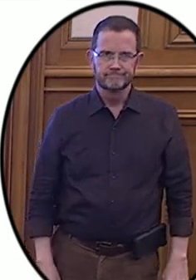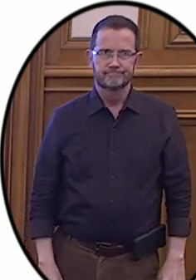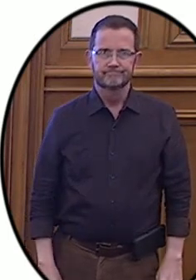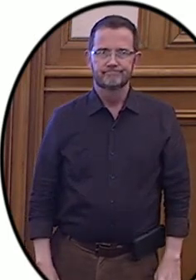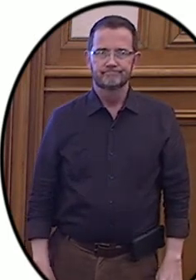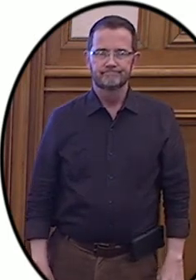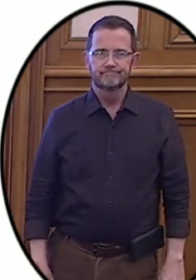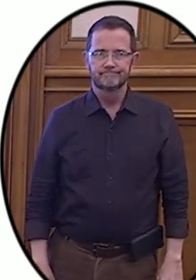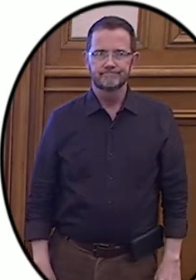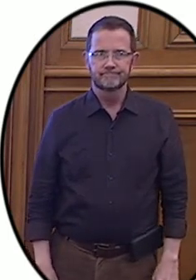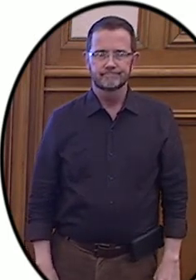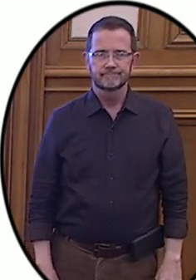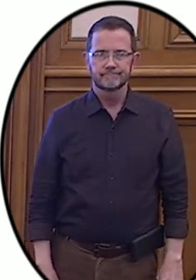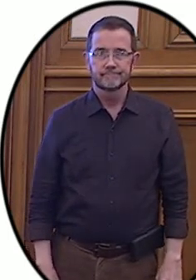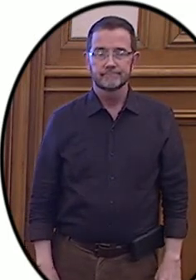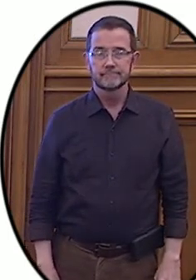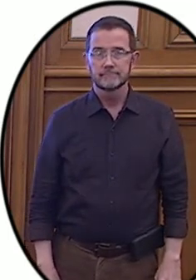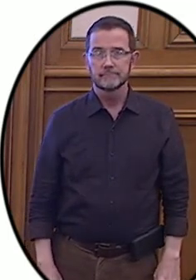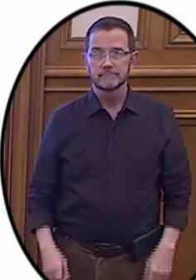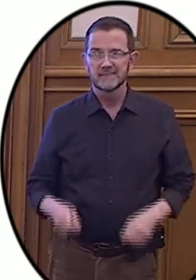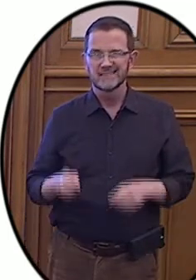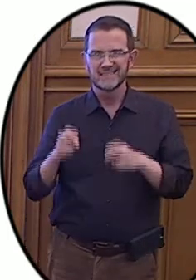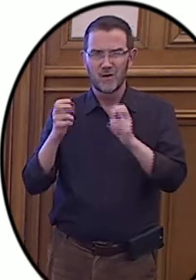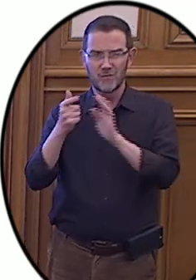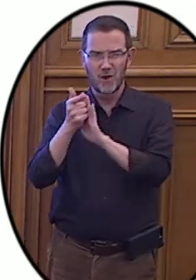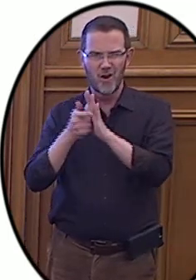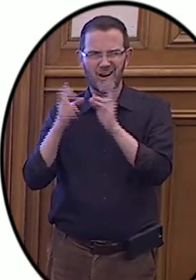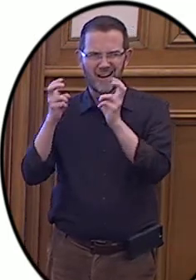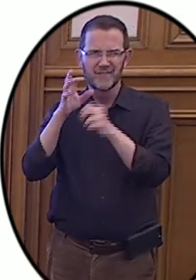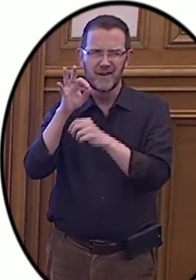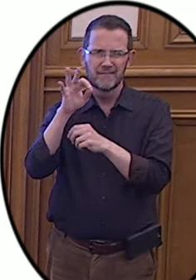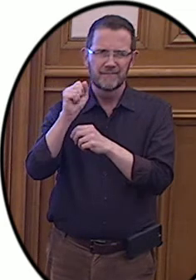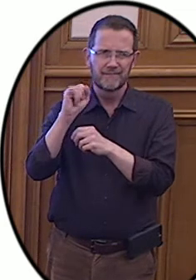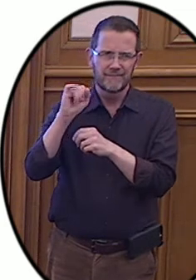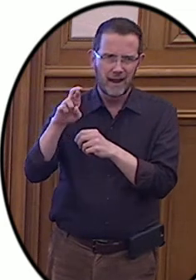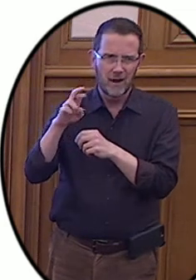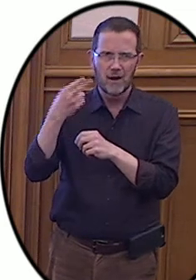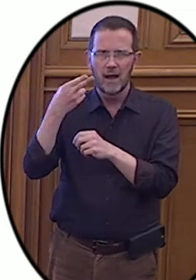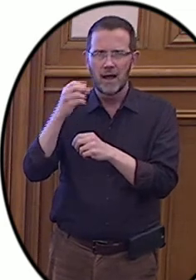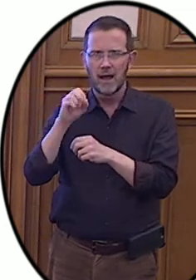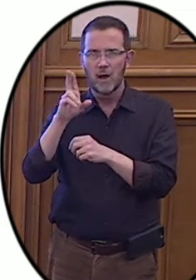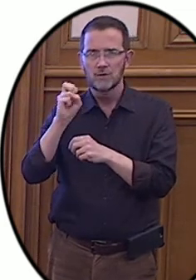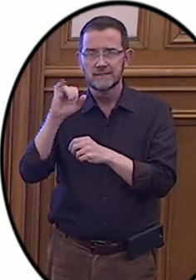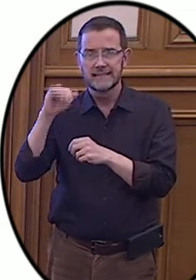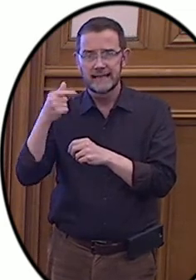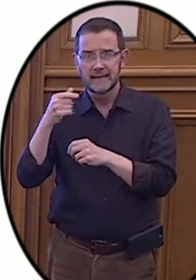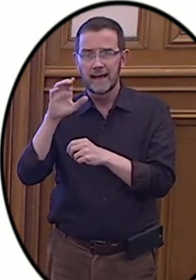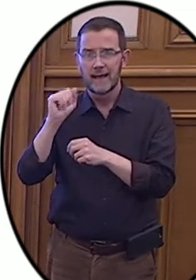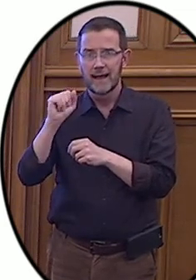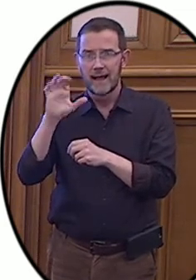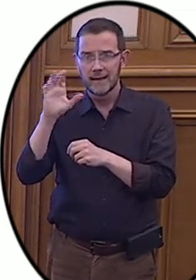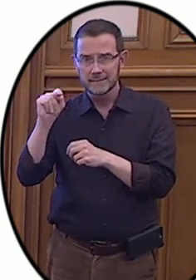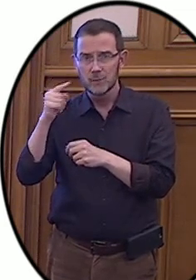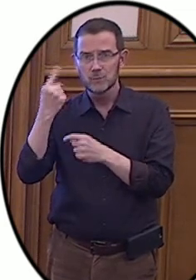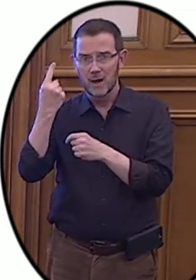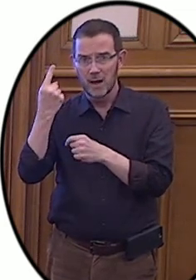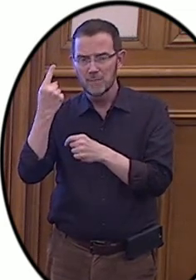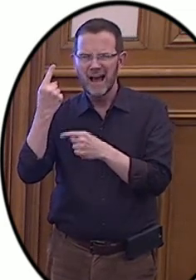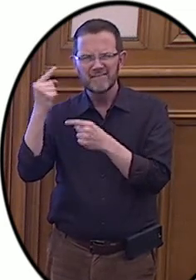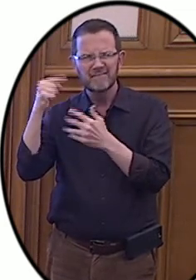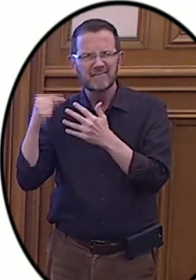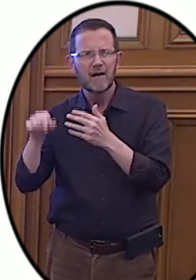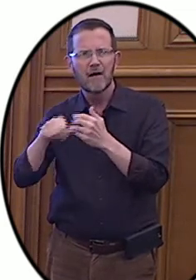In addition to the Fair Housing Act, there are some other federal laws worth